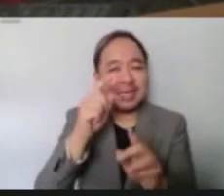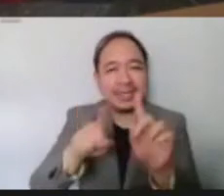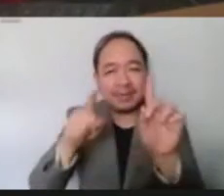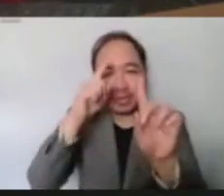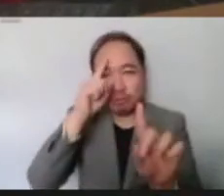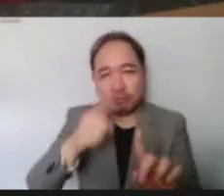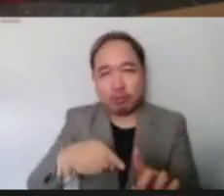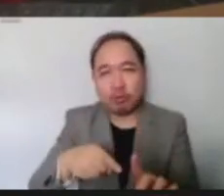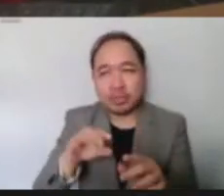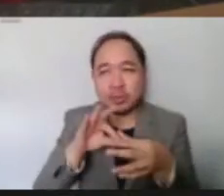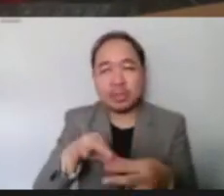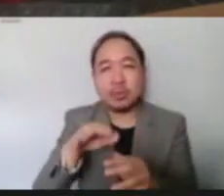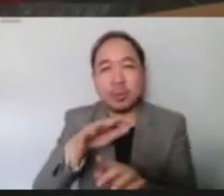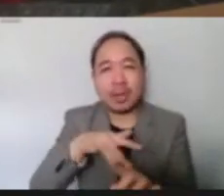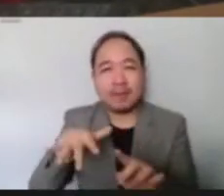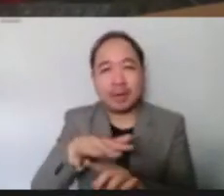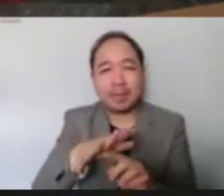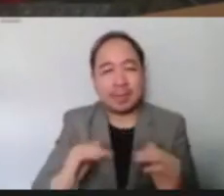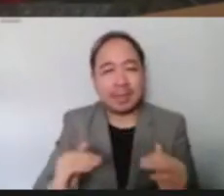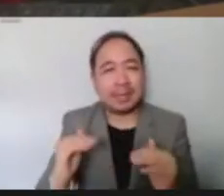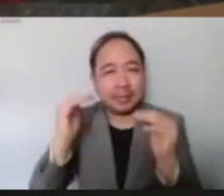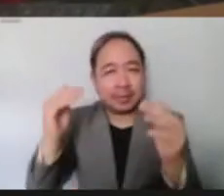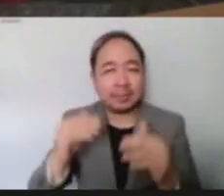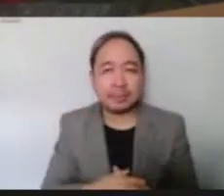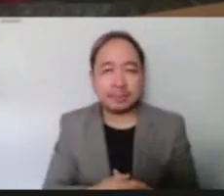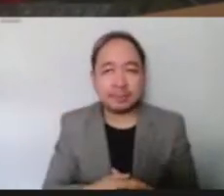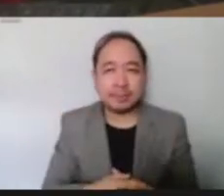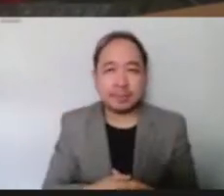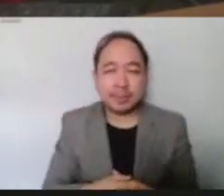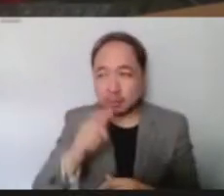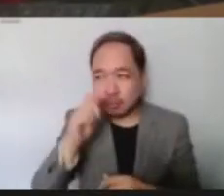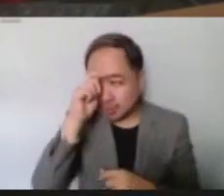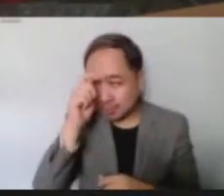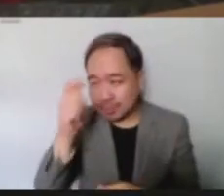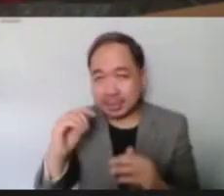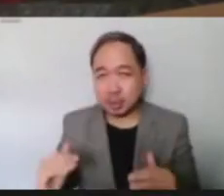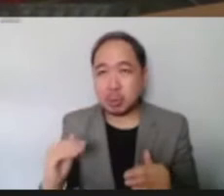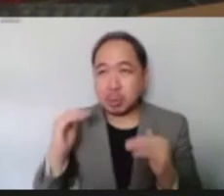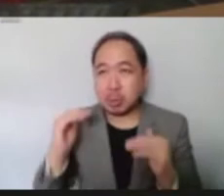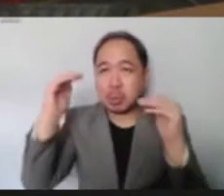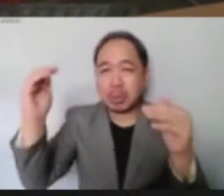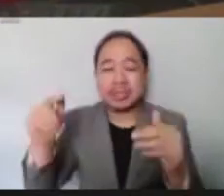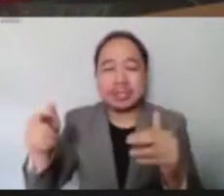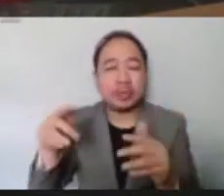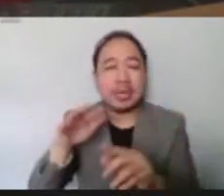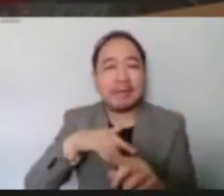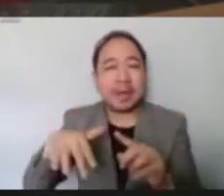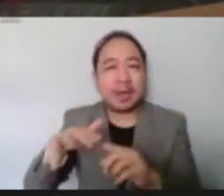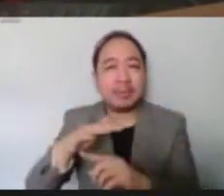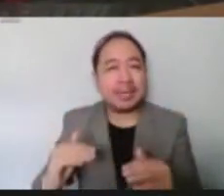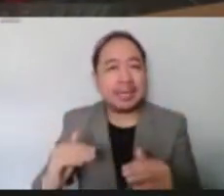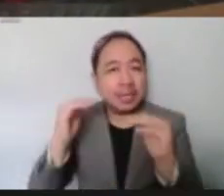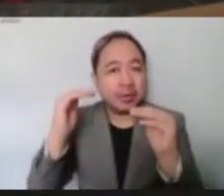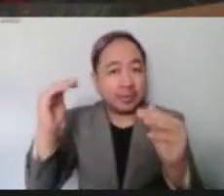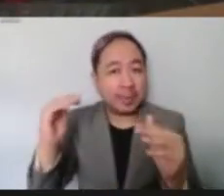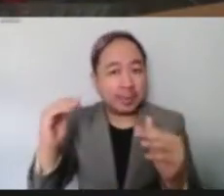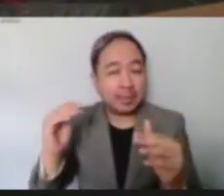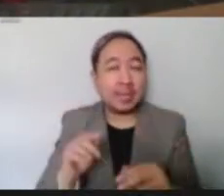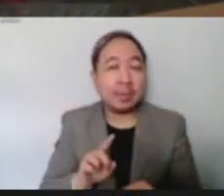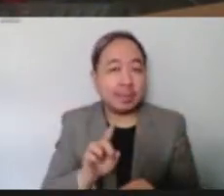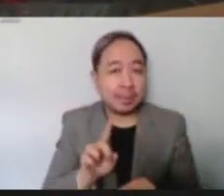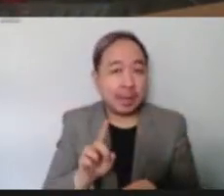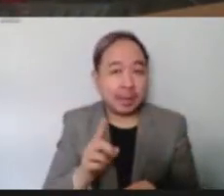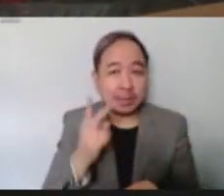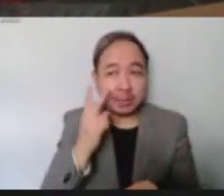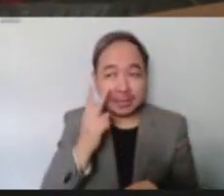development we also highly appreciate the progress made by the committee and environment and development said we we found